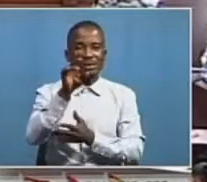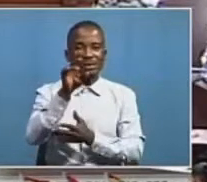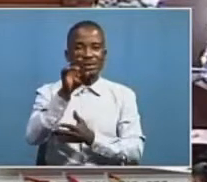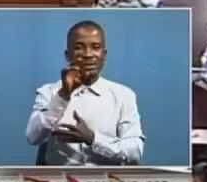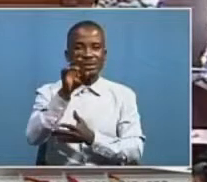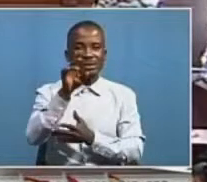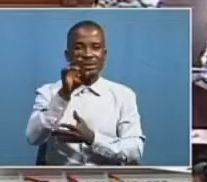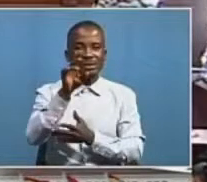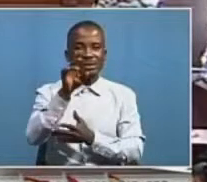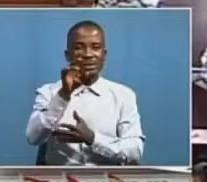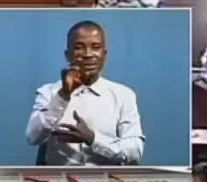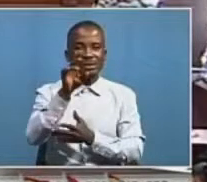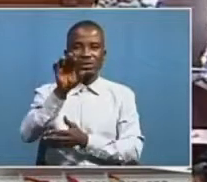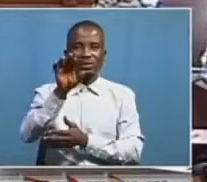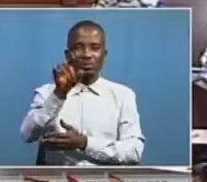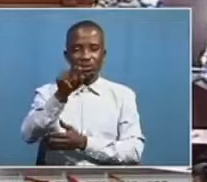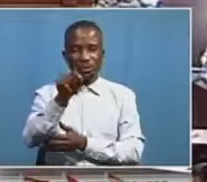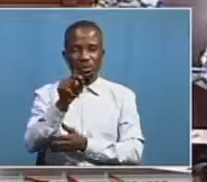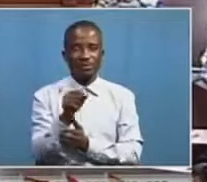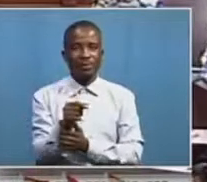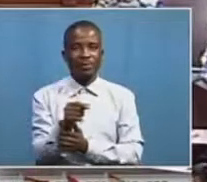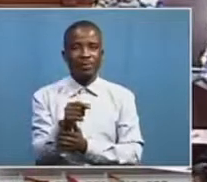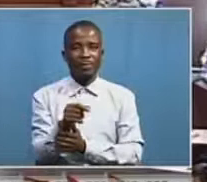2017-2020, 1 Supreme Court of Ghana Law Report